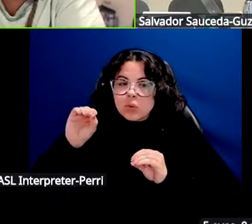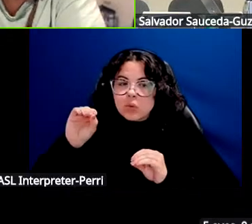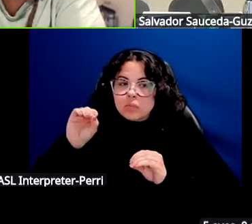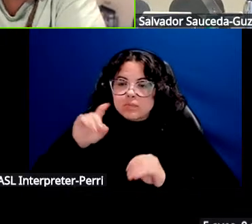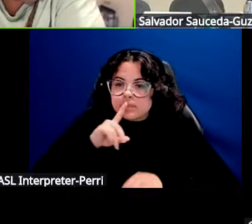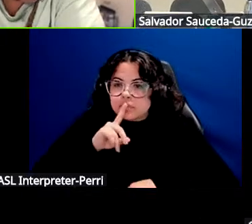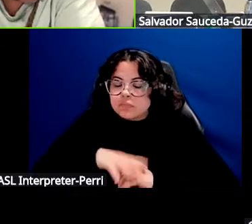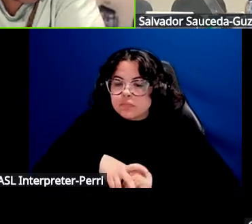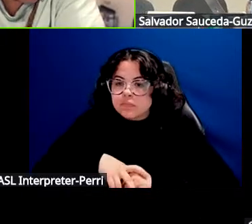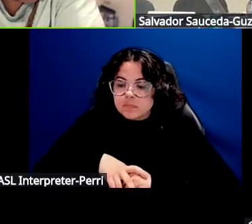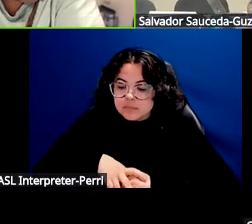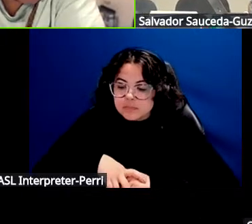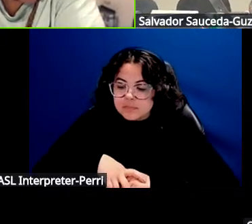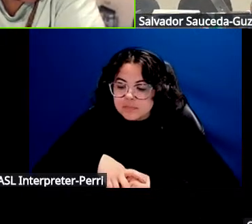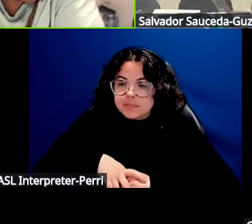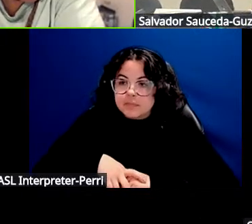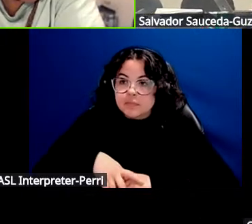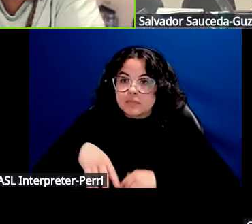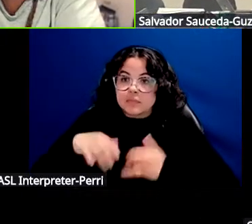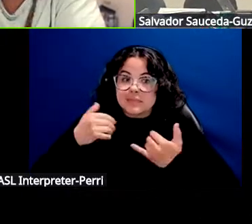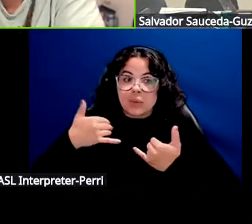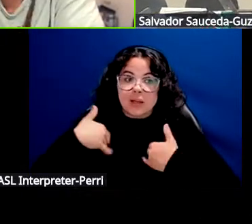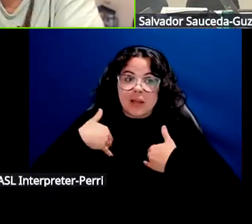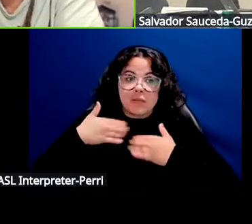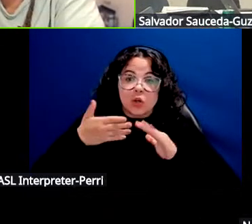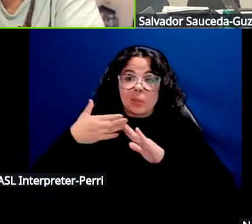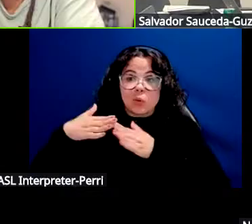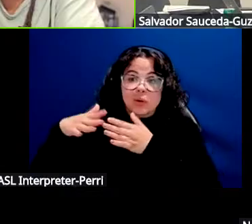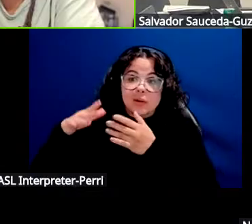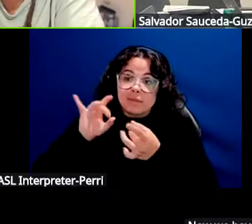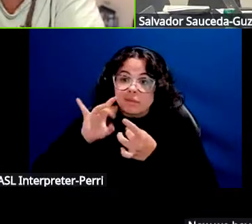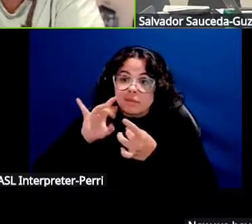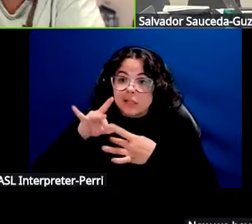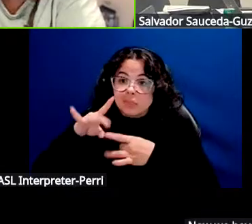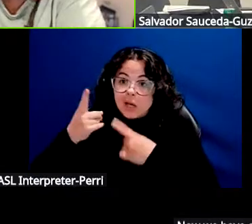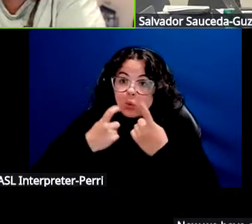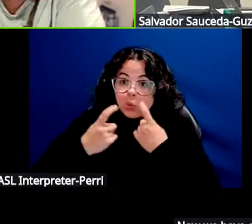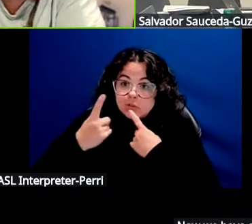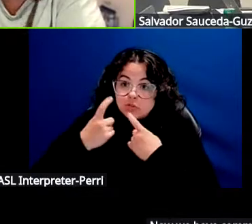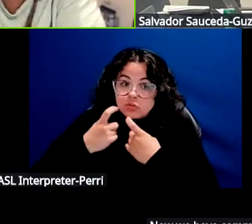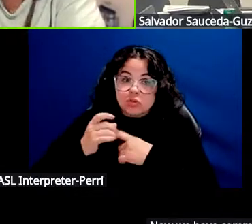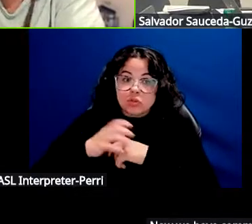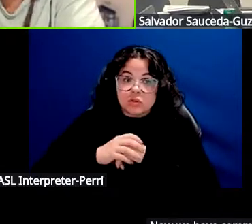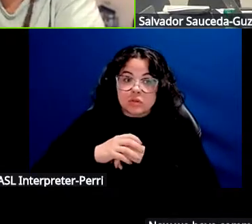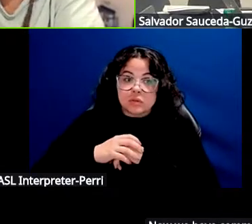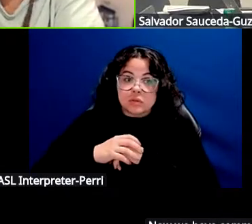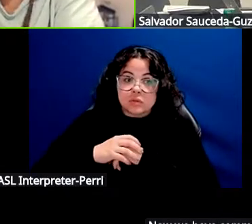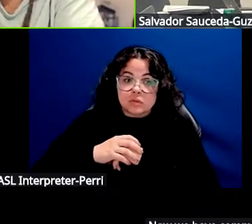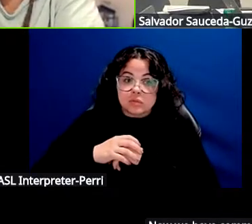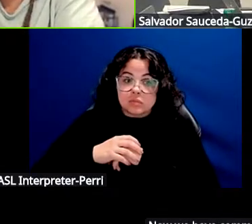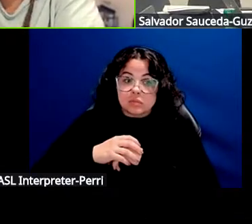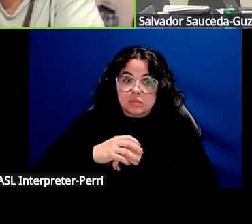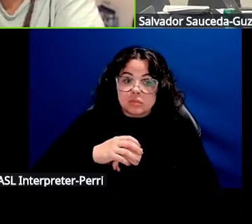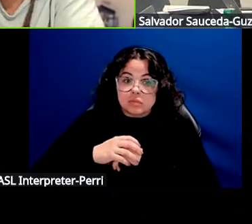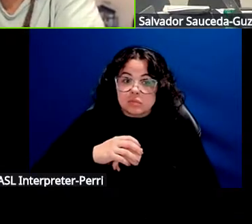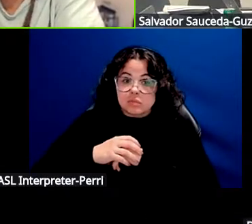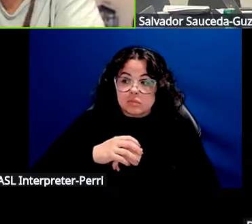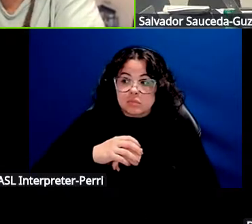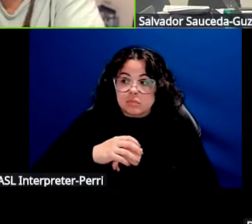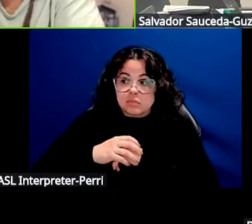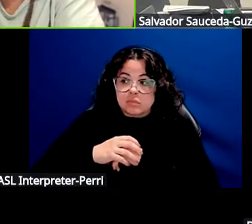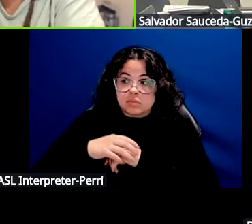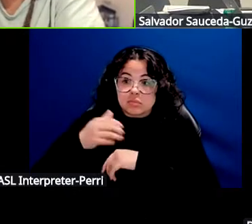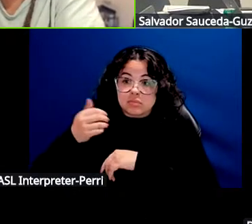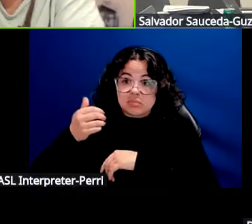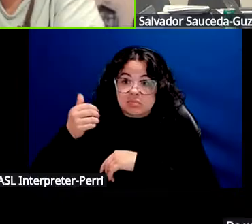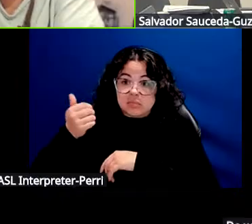great. Now we have community feedback and questions. Do we have anyone